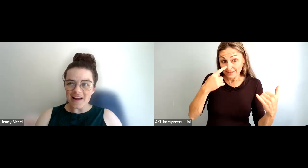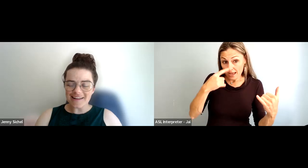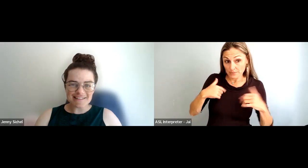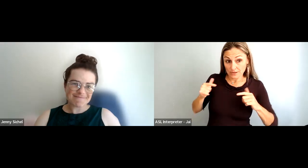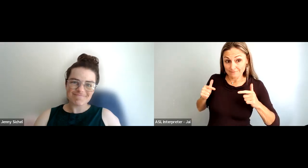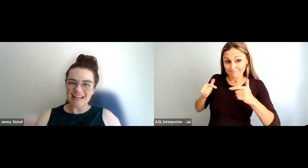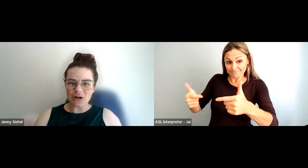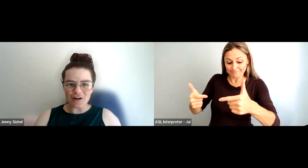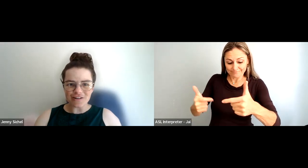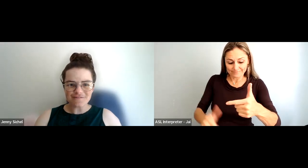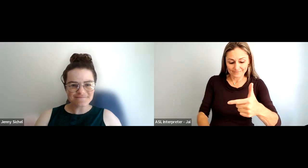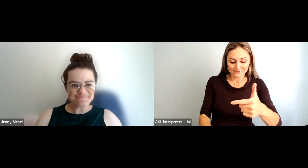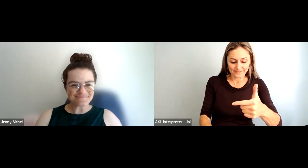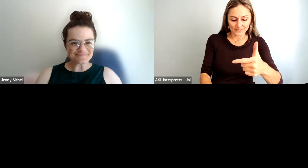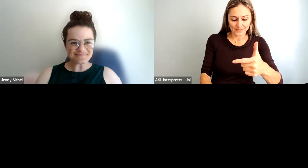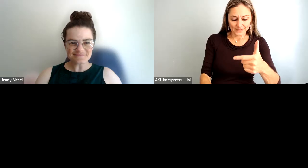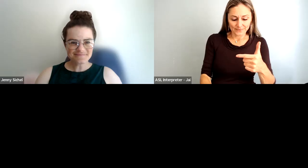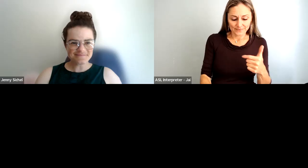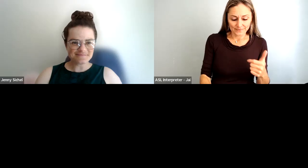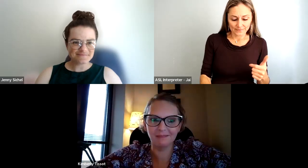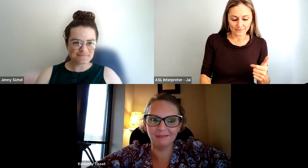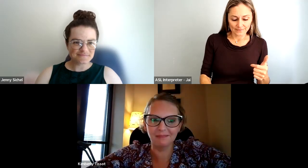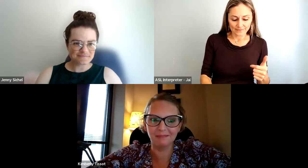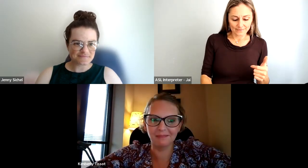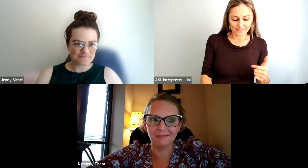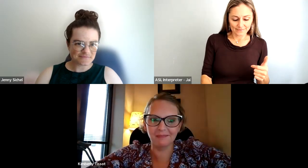have you guys take it over.